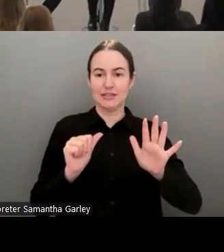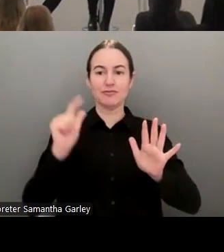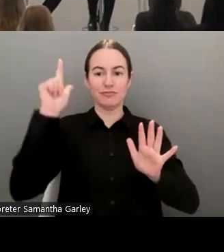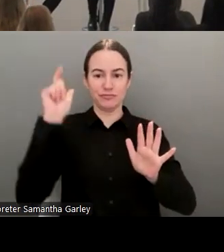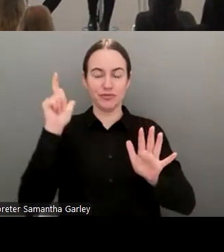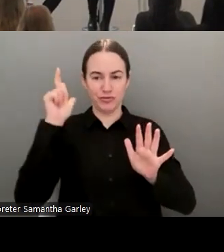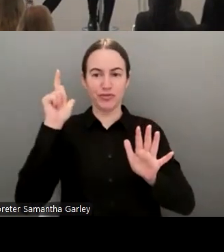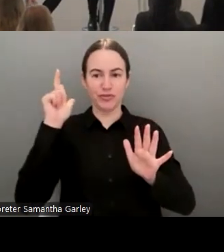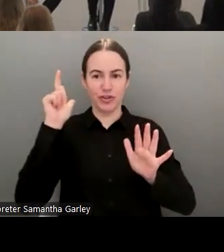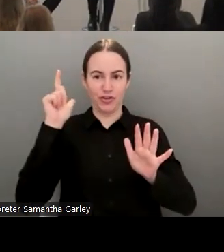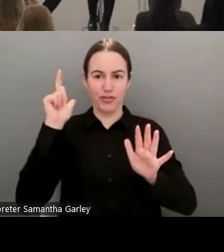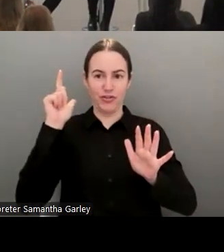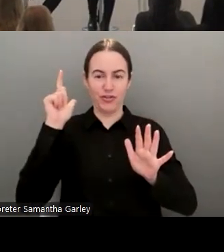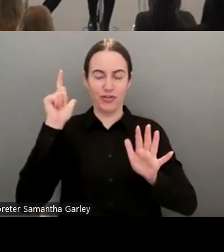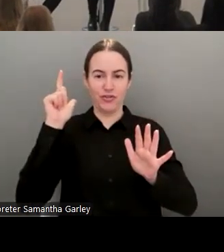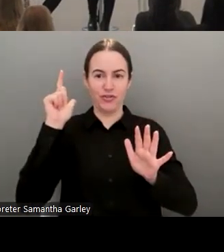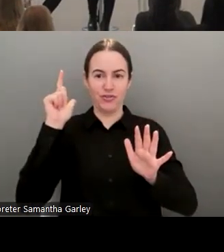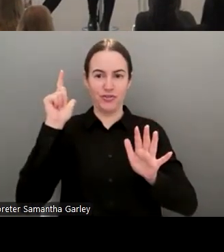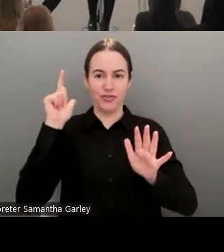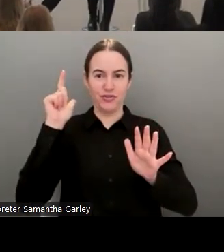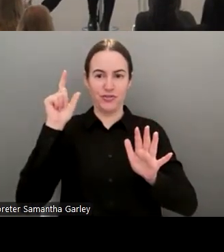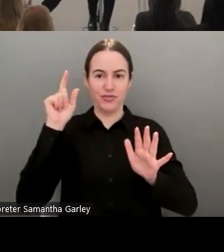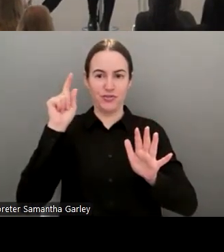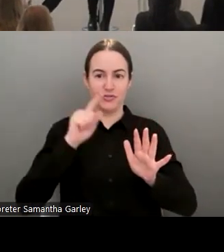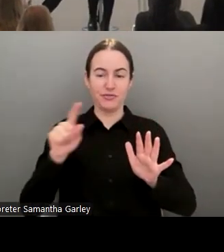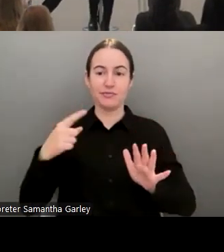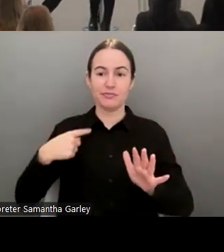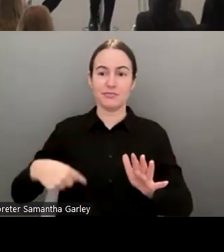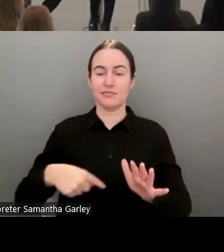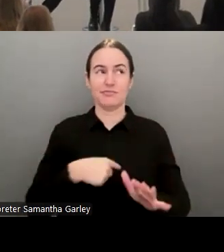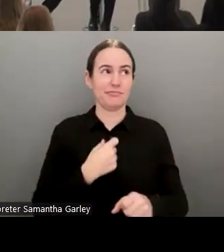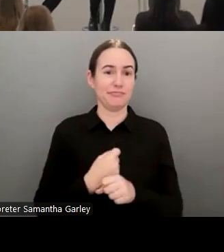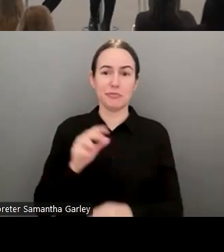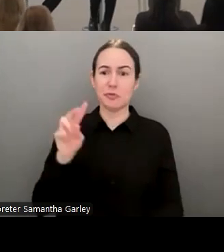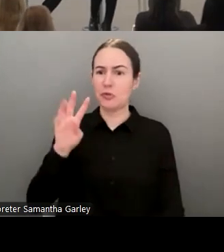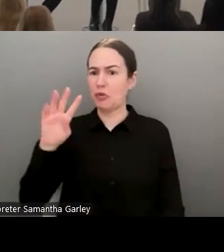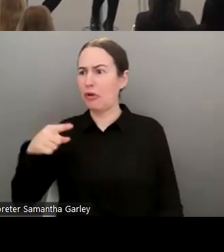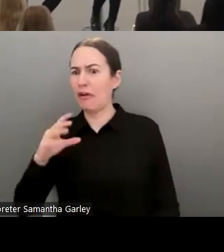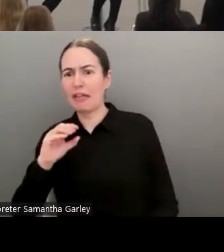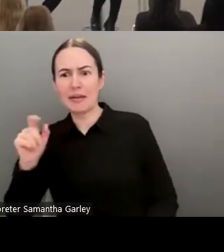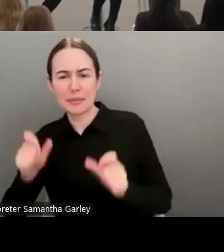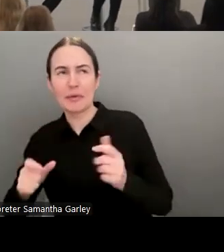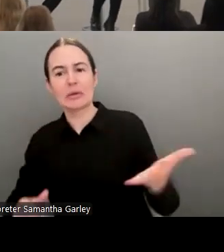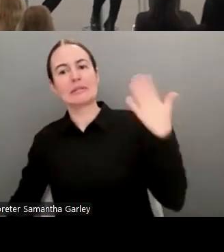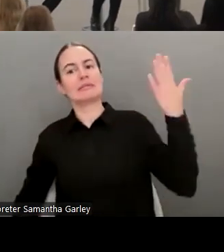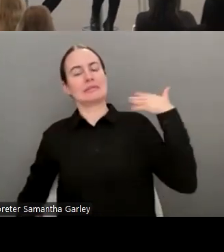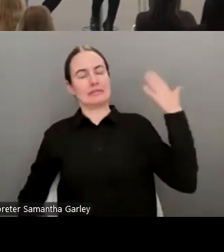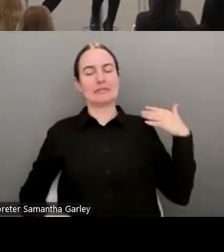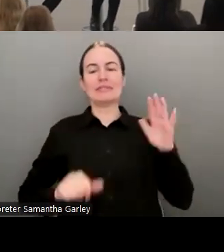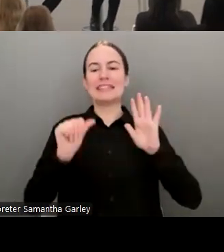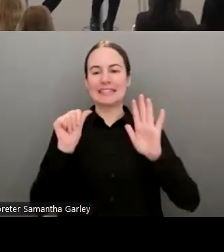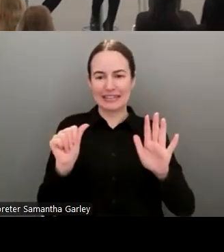within like IAAP. 24,000 staff or something. Yeah, well, it was a long time ago. So yeah, we